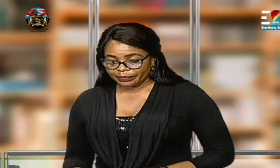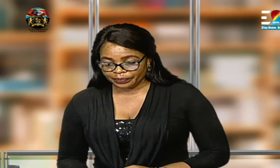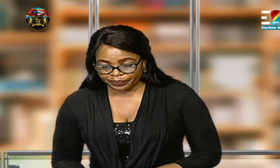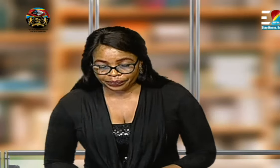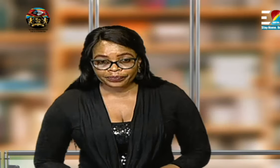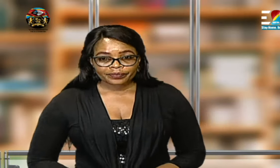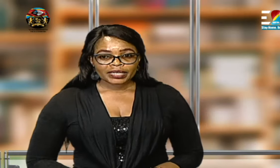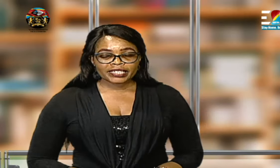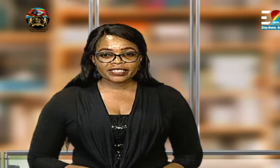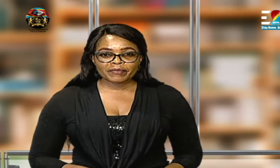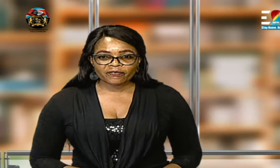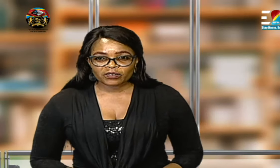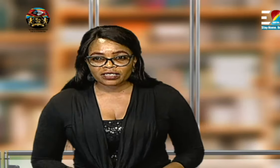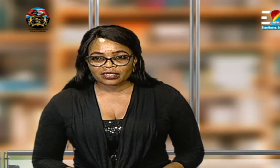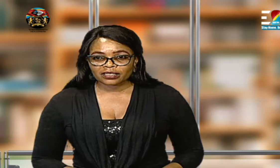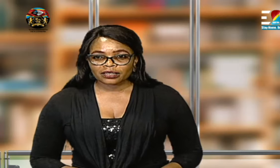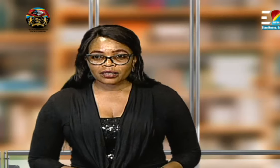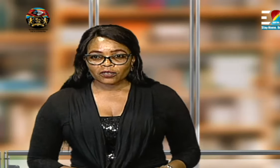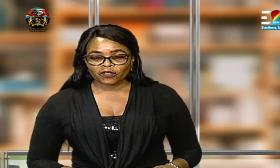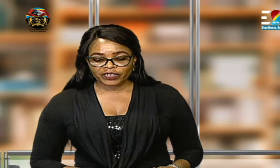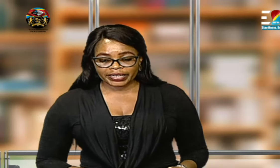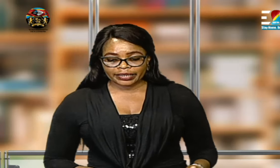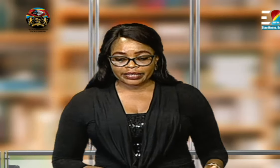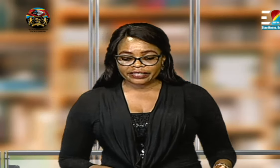lokubhala. Ngiyethemba mfundzi